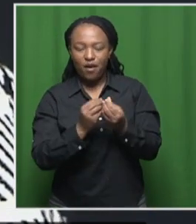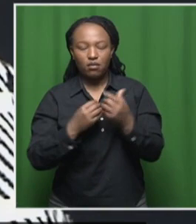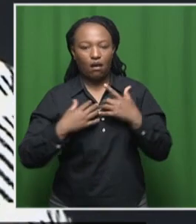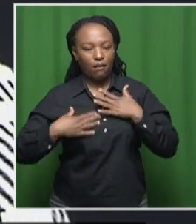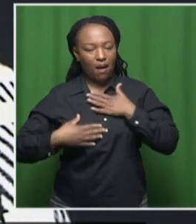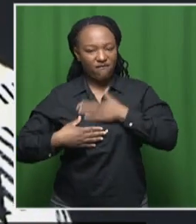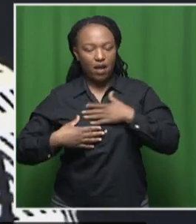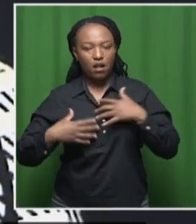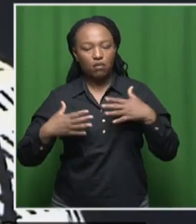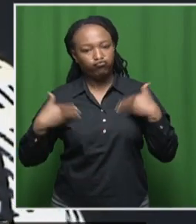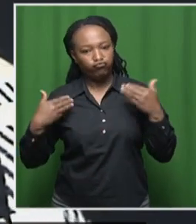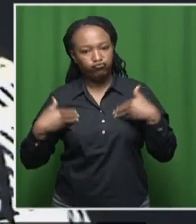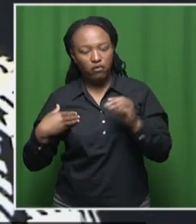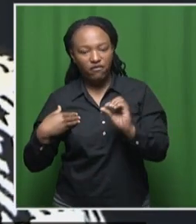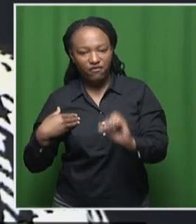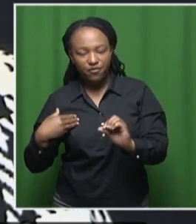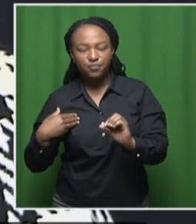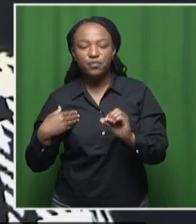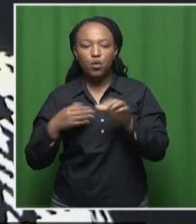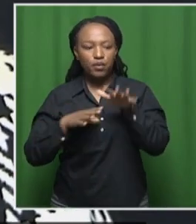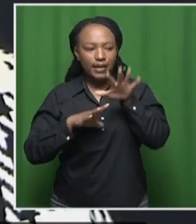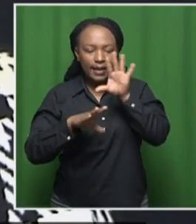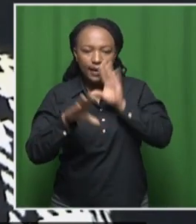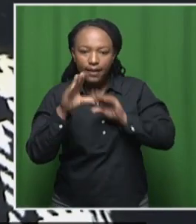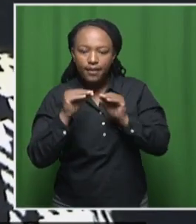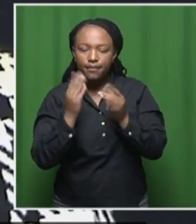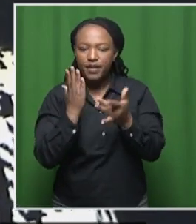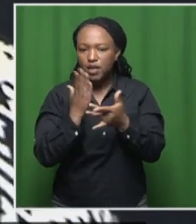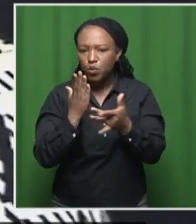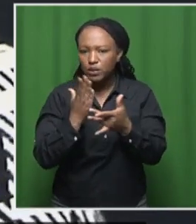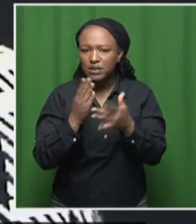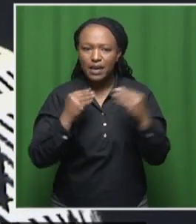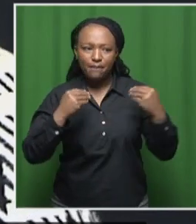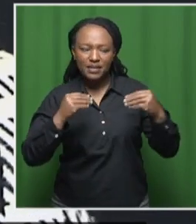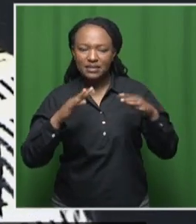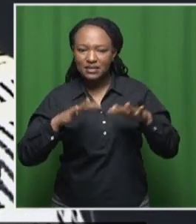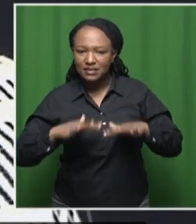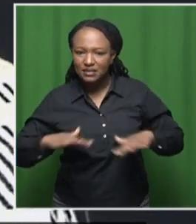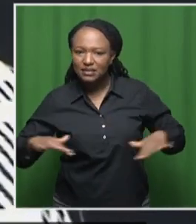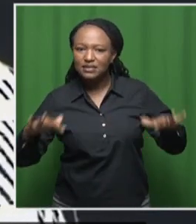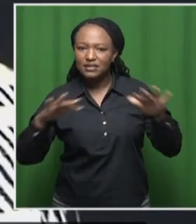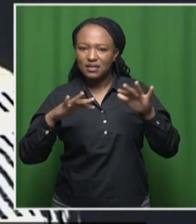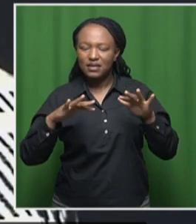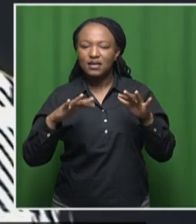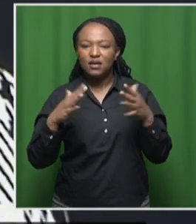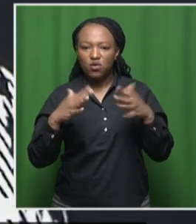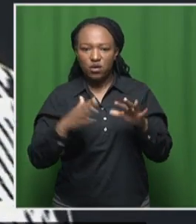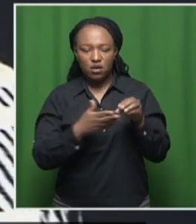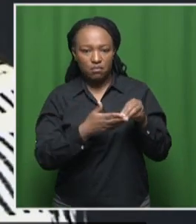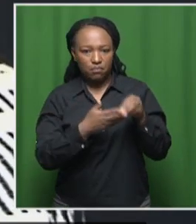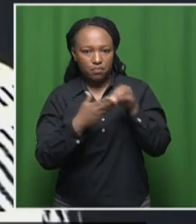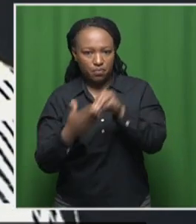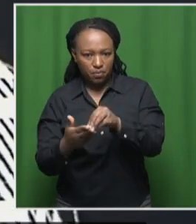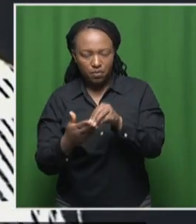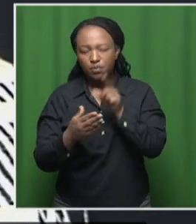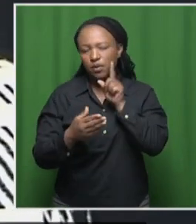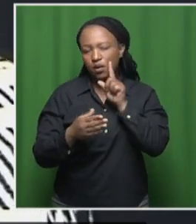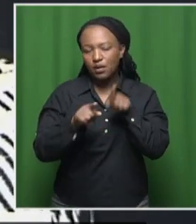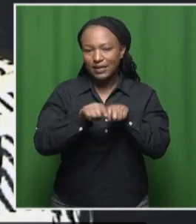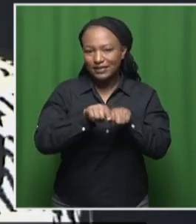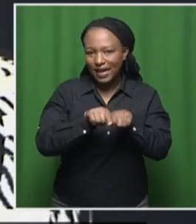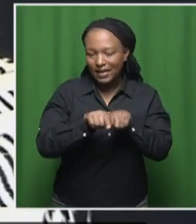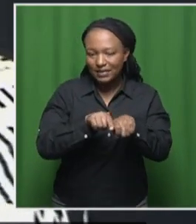to learn about the latest technologies in industry, bring it in-house, we test, we type approve,